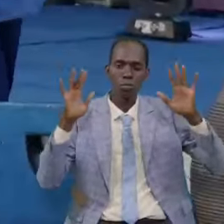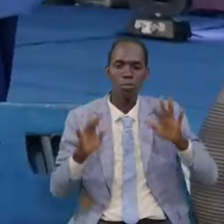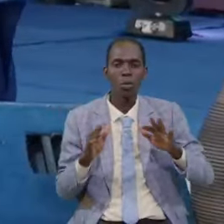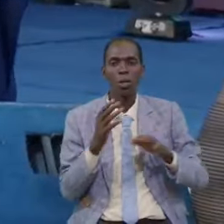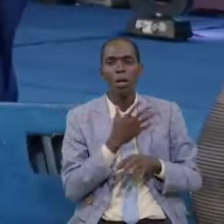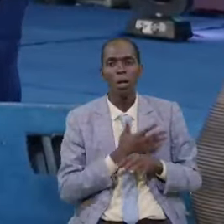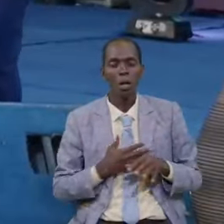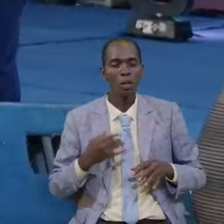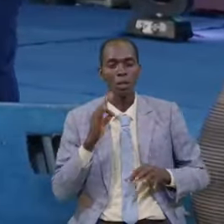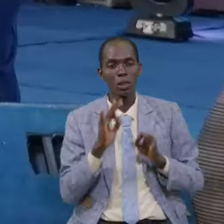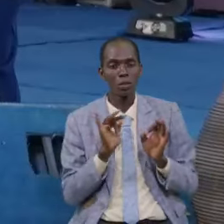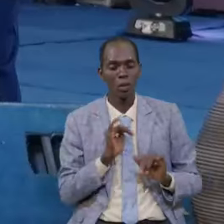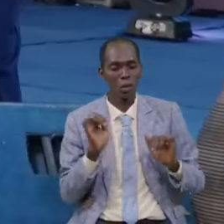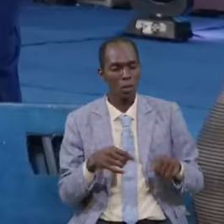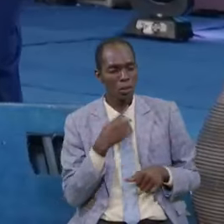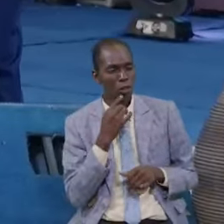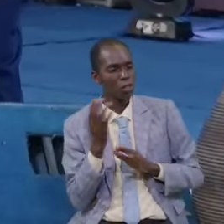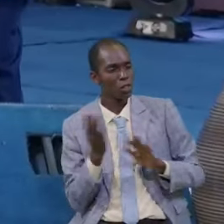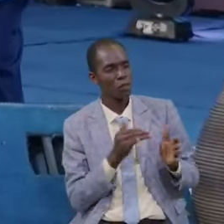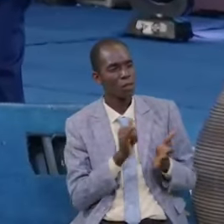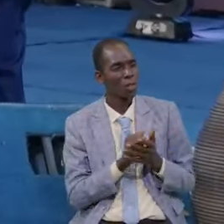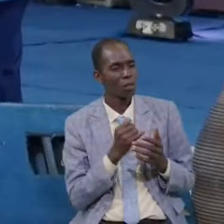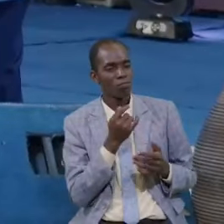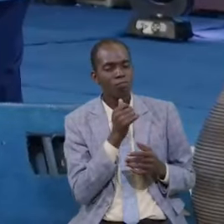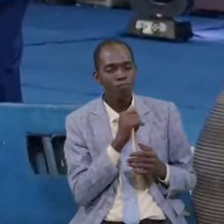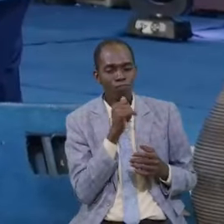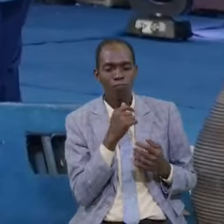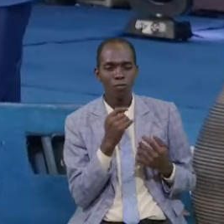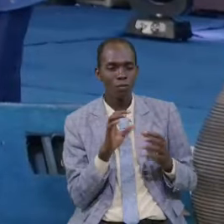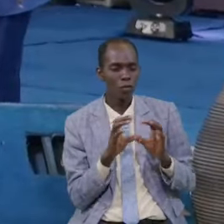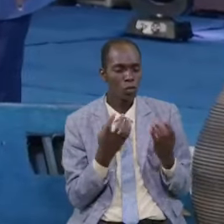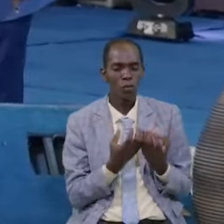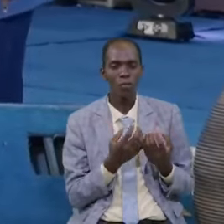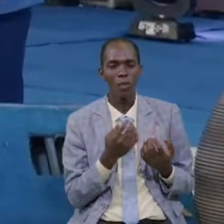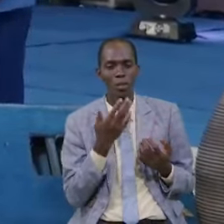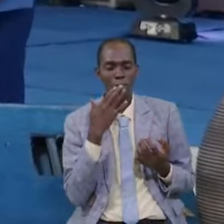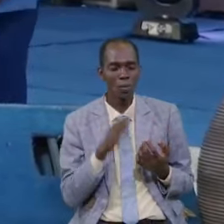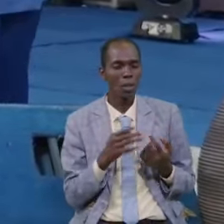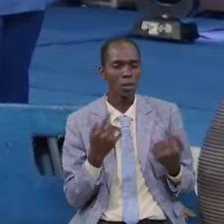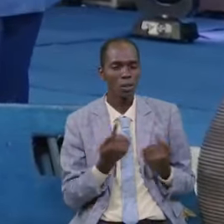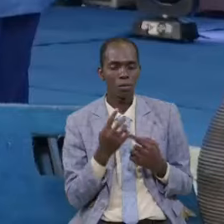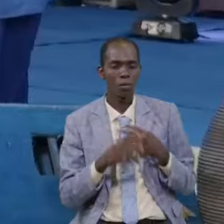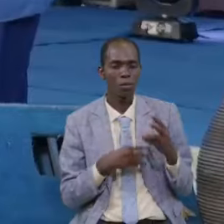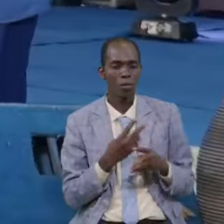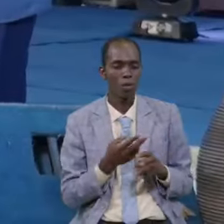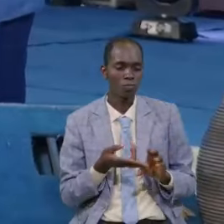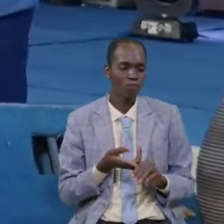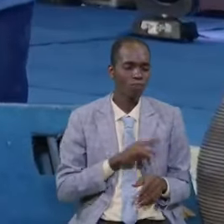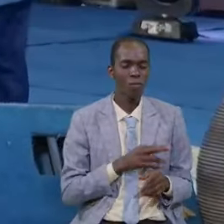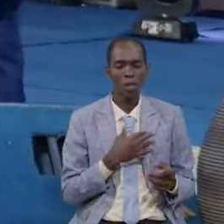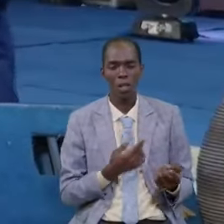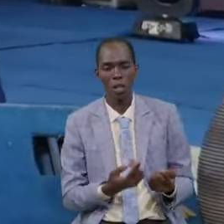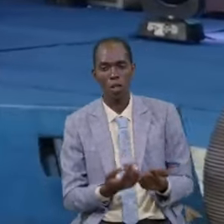gang, and to stop that occult him, and then to come out, and to come now at this time. You spent too